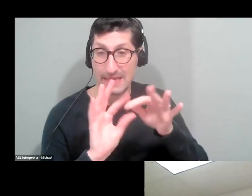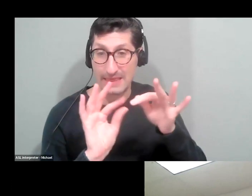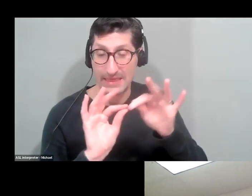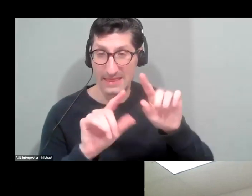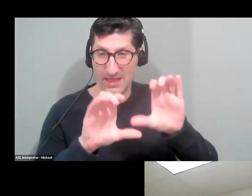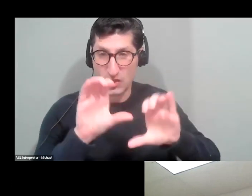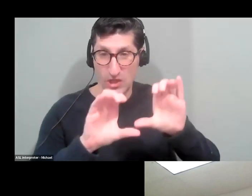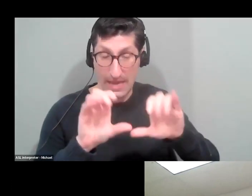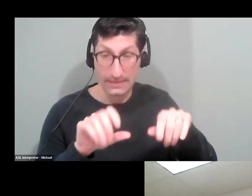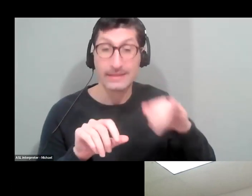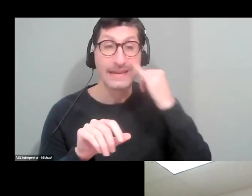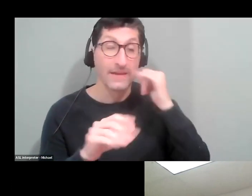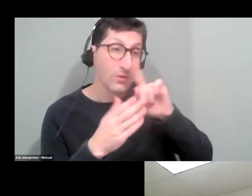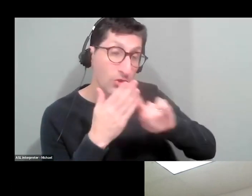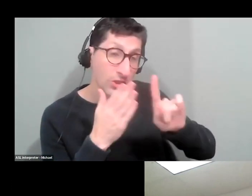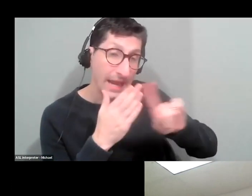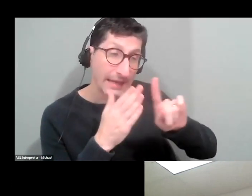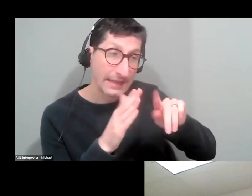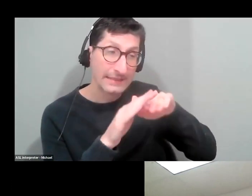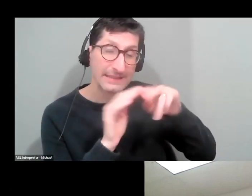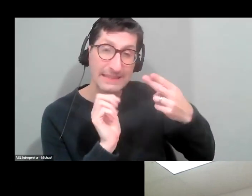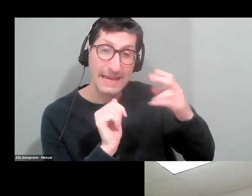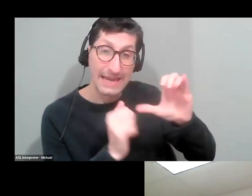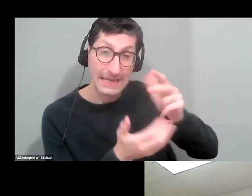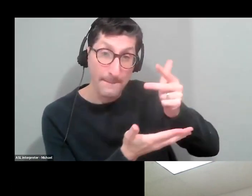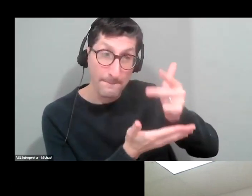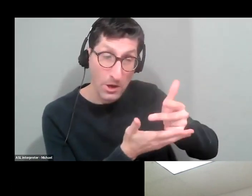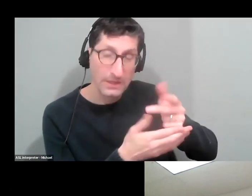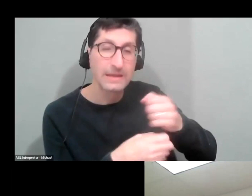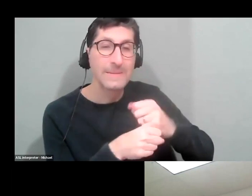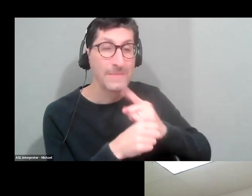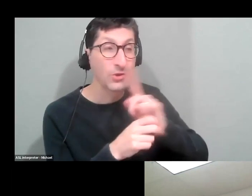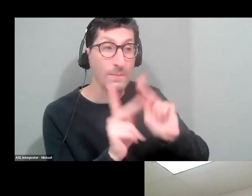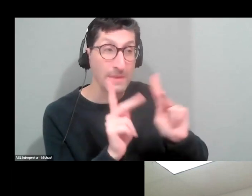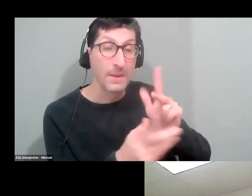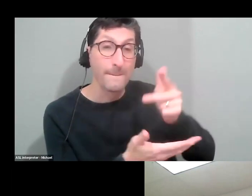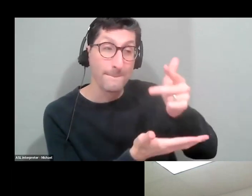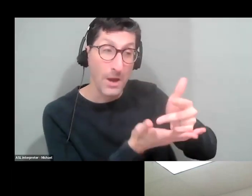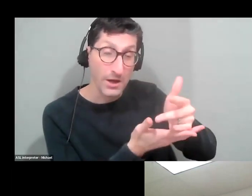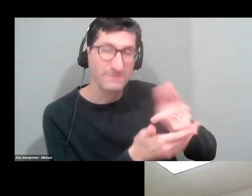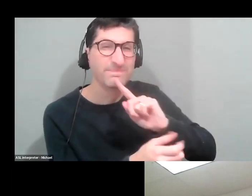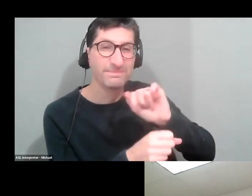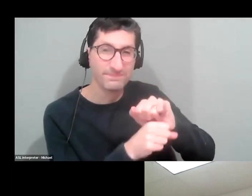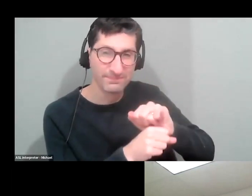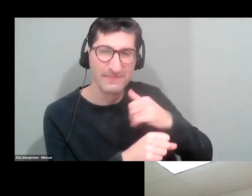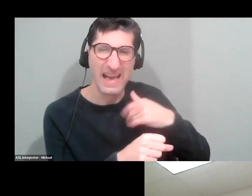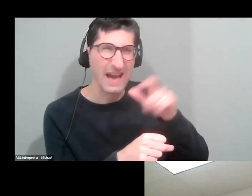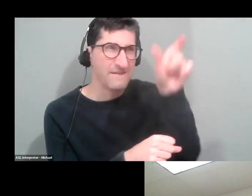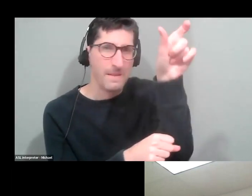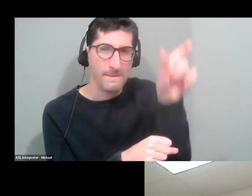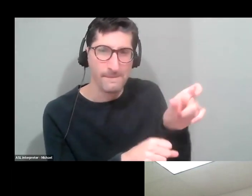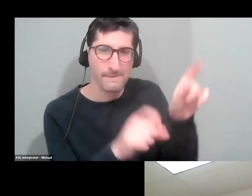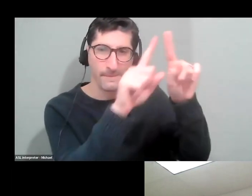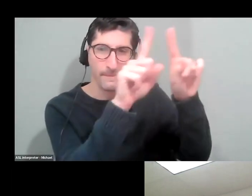accessible parking that people who are actually parked there have some kind of placard or